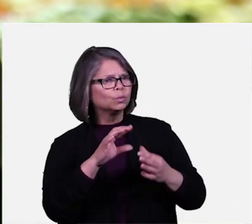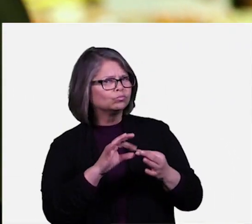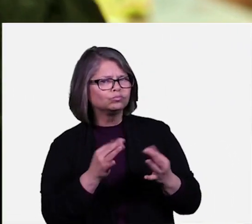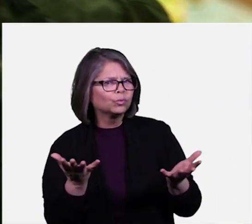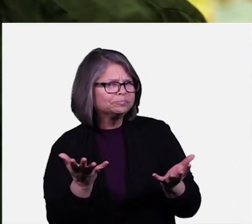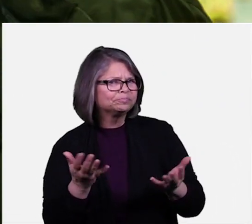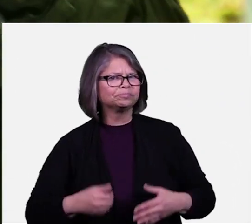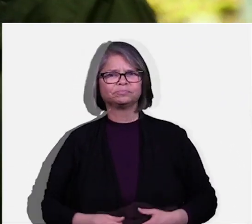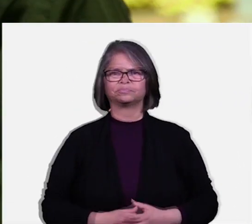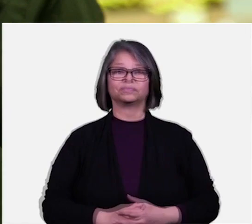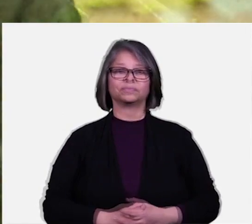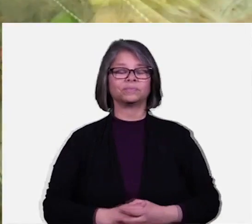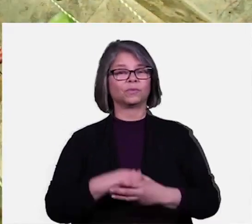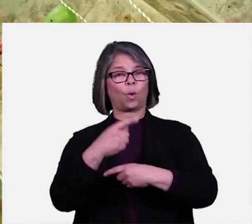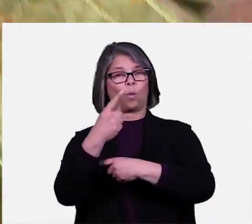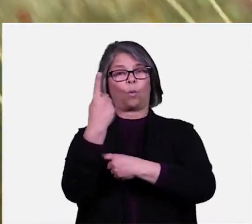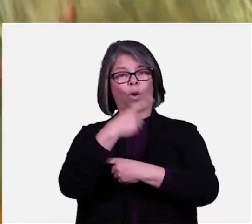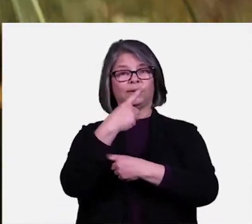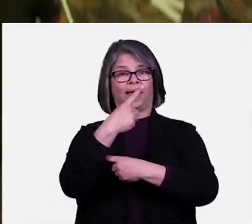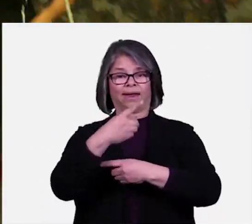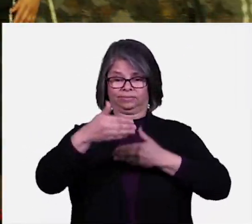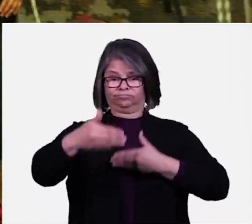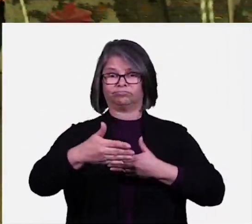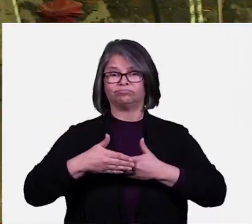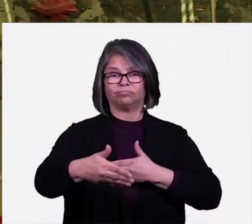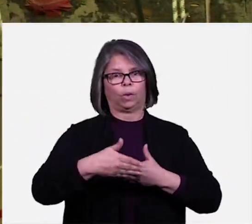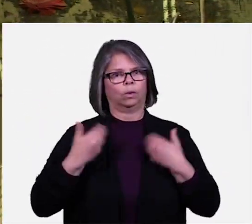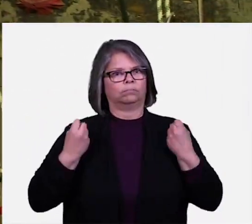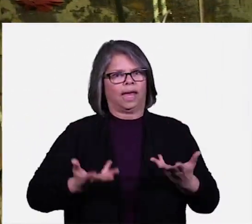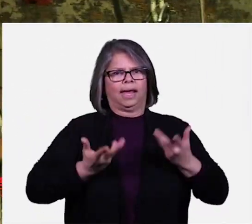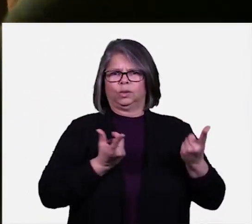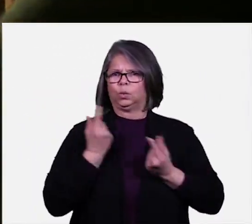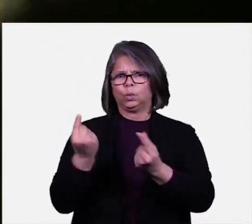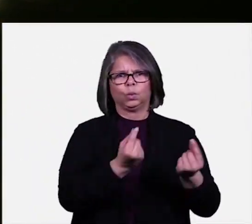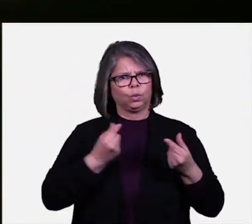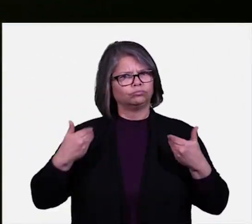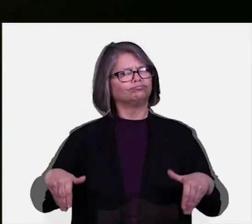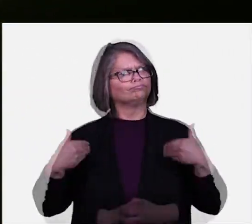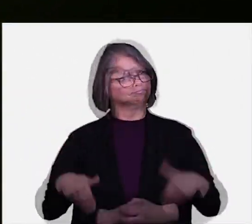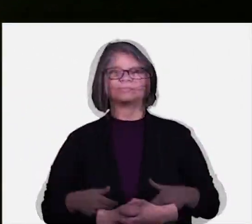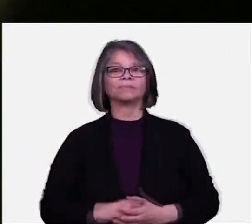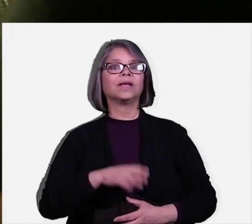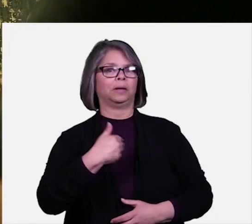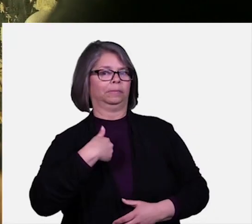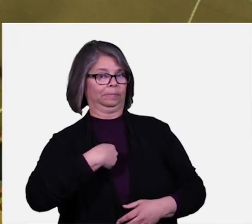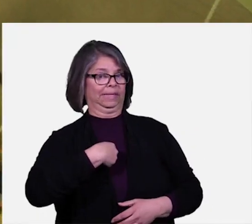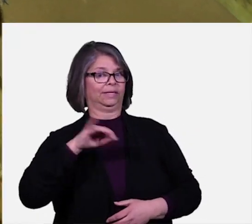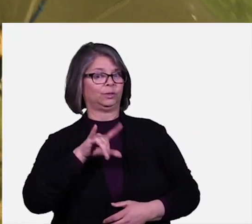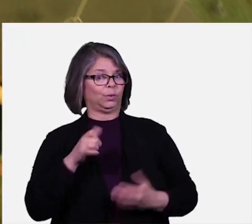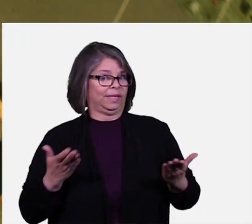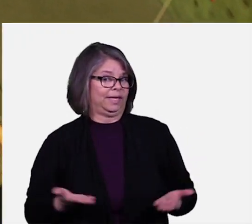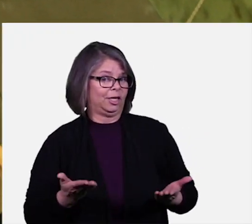What do you see? There are so many things that you're doing within a day. Julie with you. Going up the wall, okay?